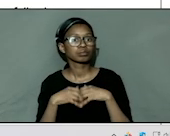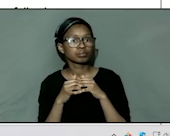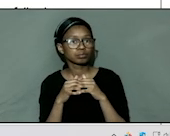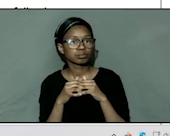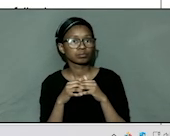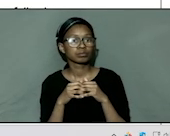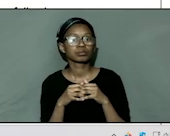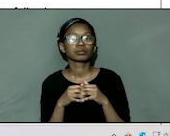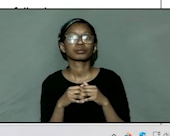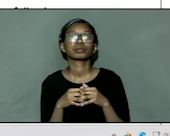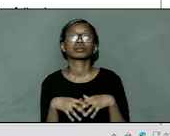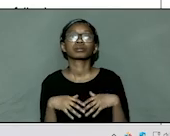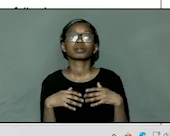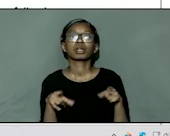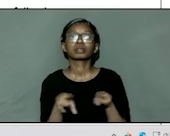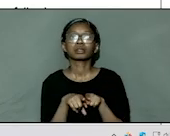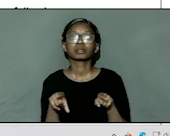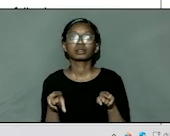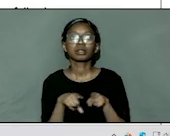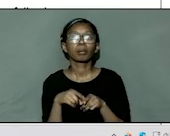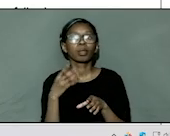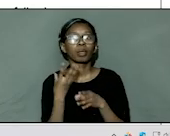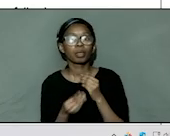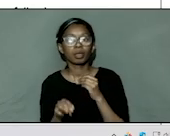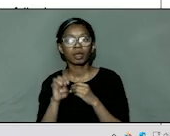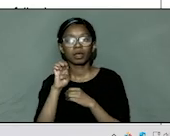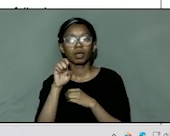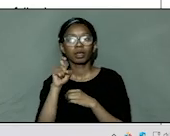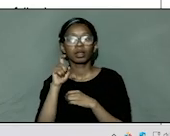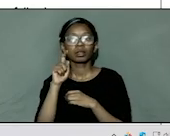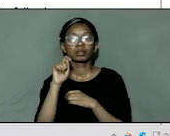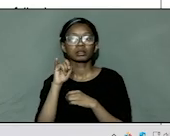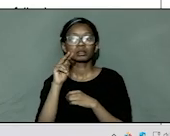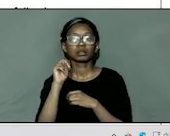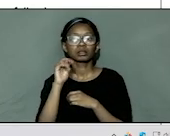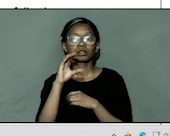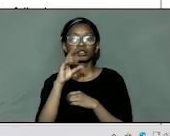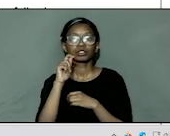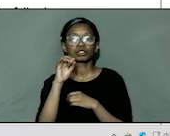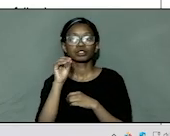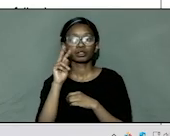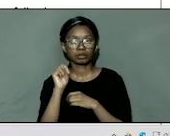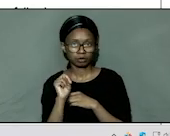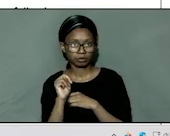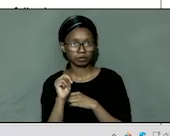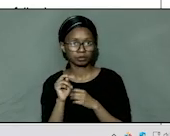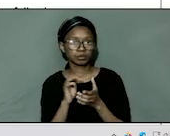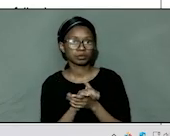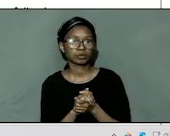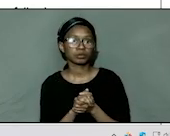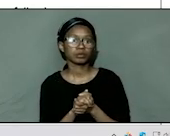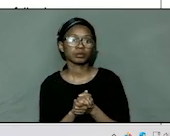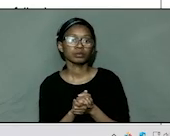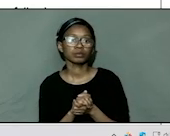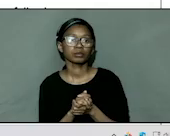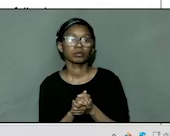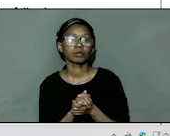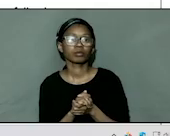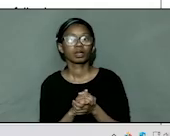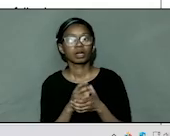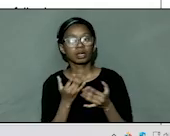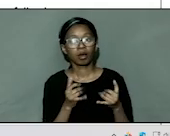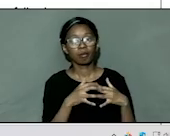that. Extinction, it decreases biodiversity, whereas speciation increases